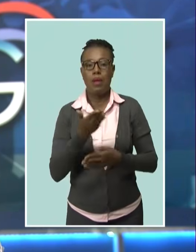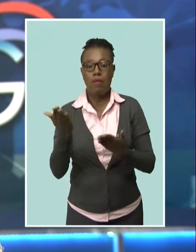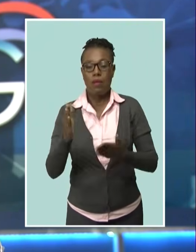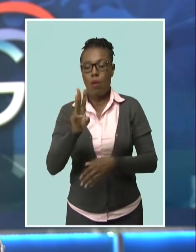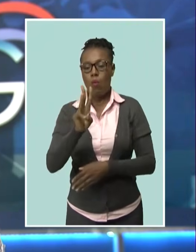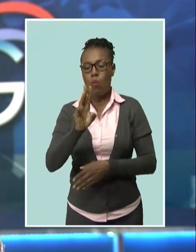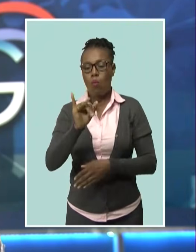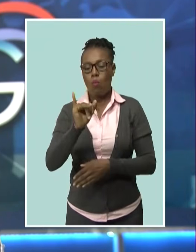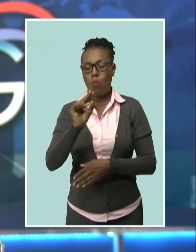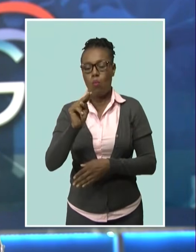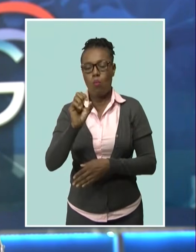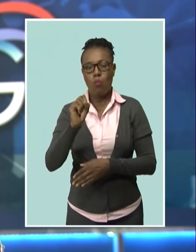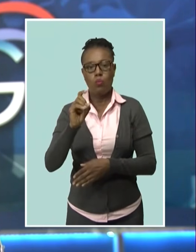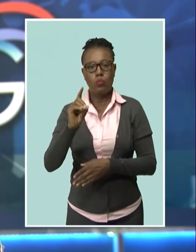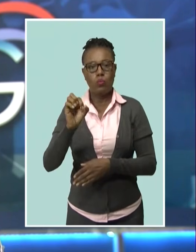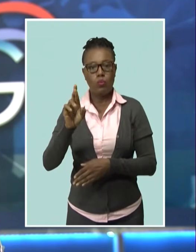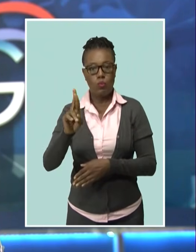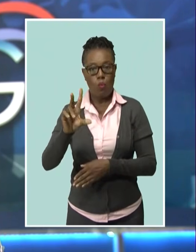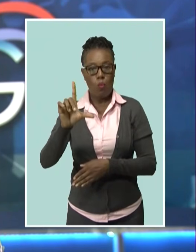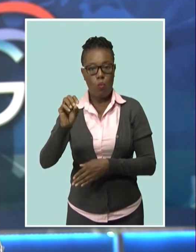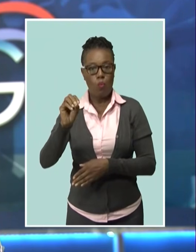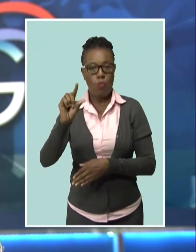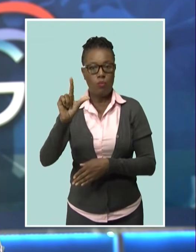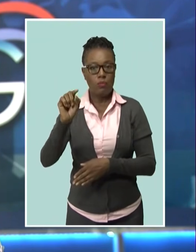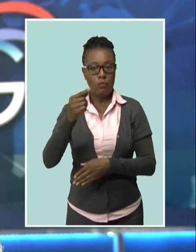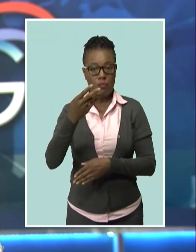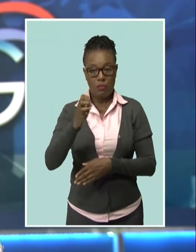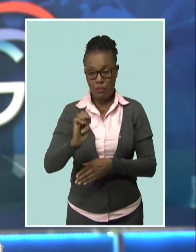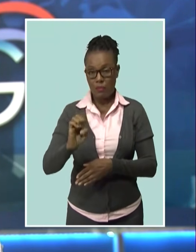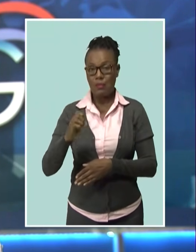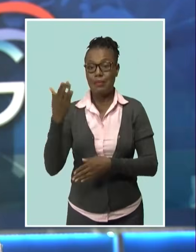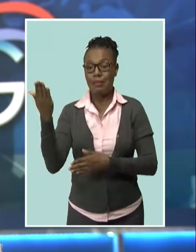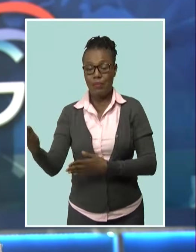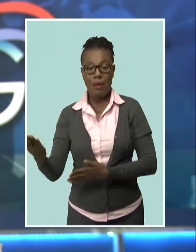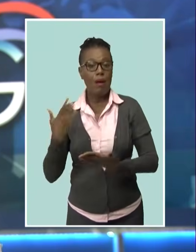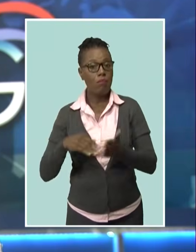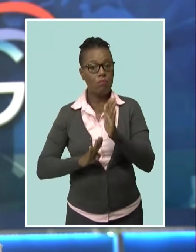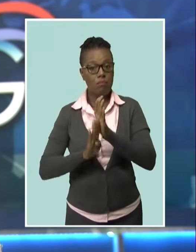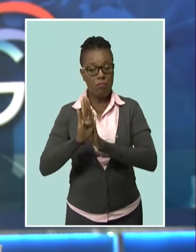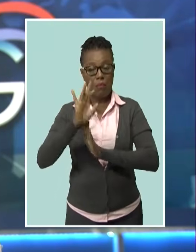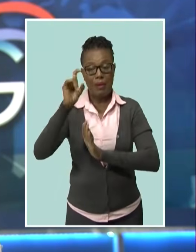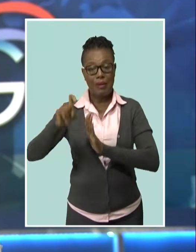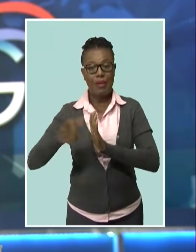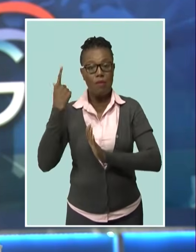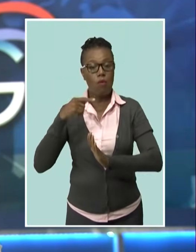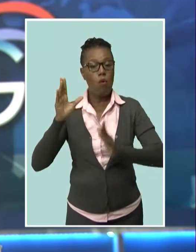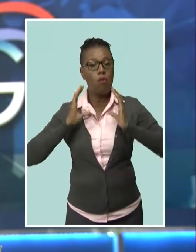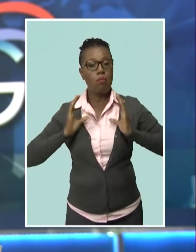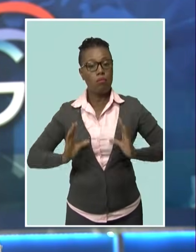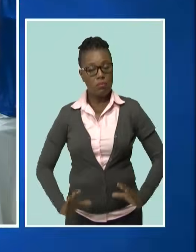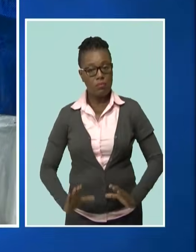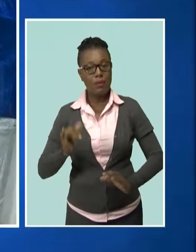Windsor Lodge and tells us just what the development means for customers and the island.